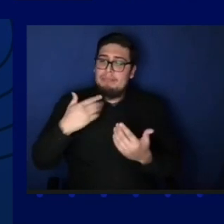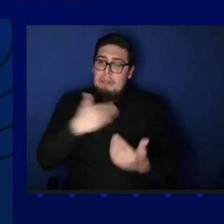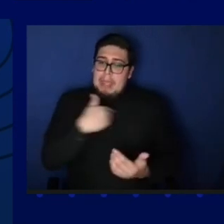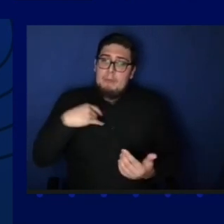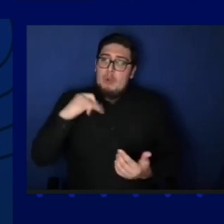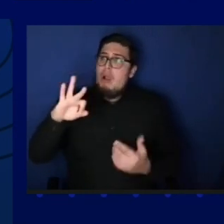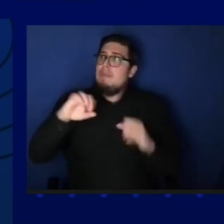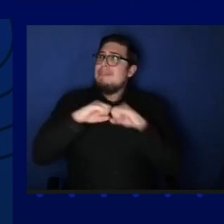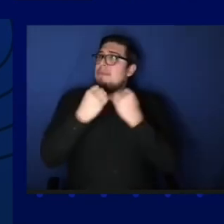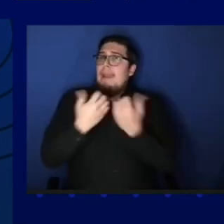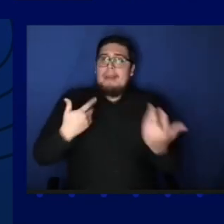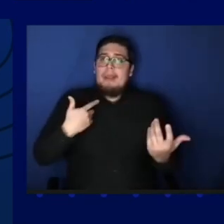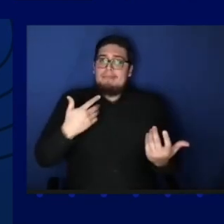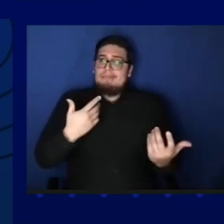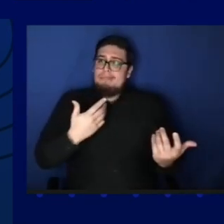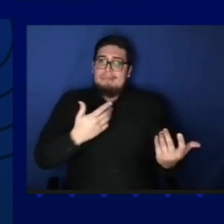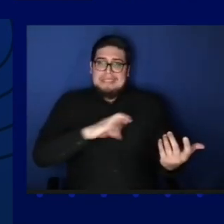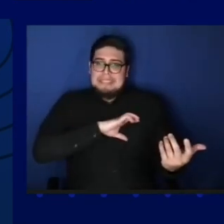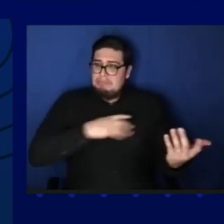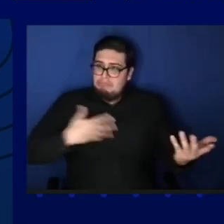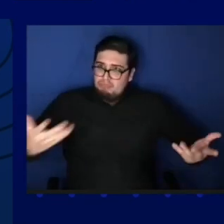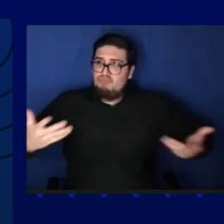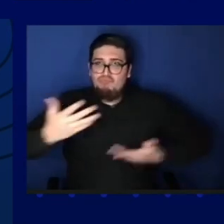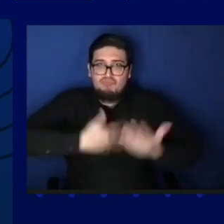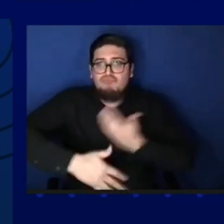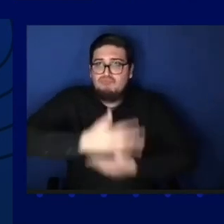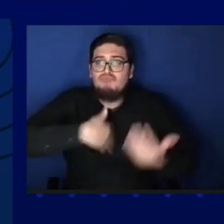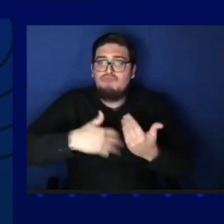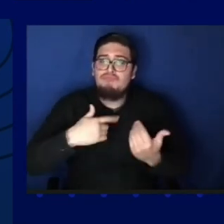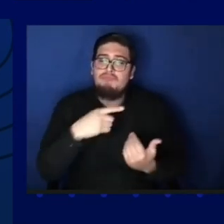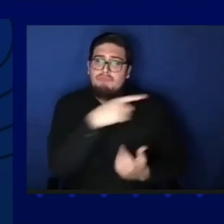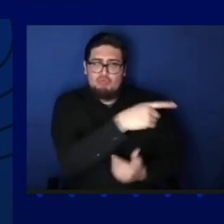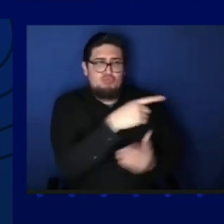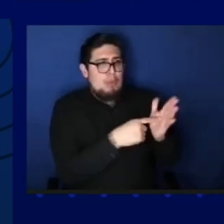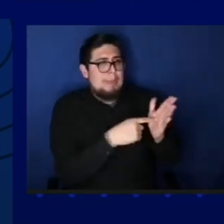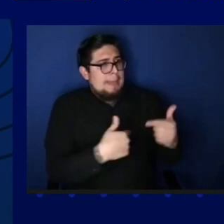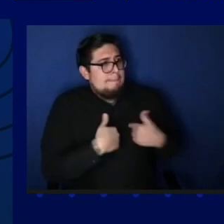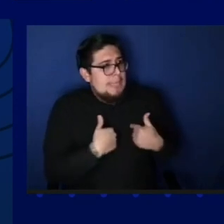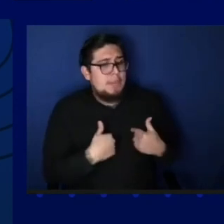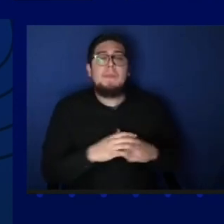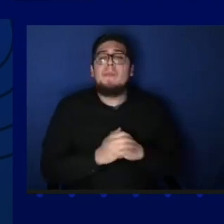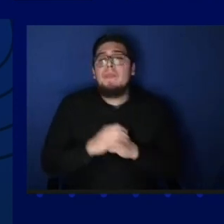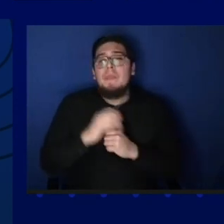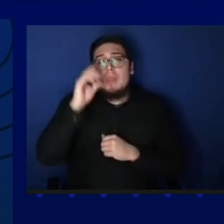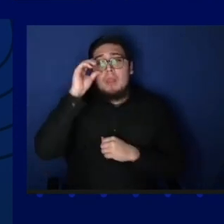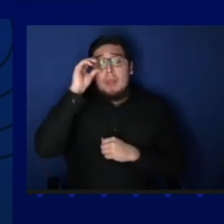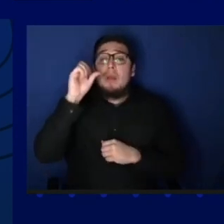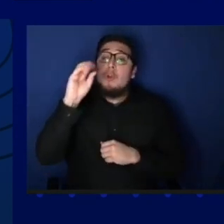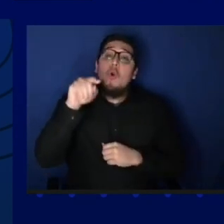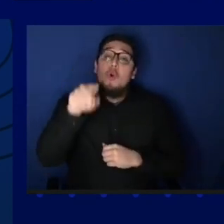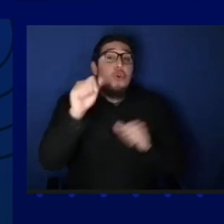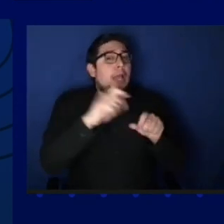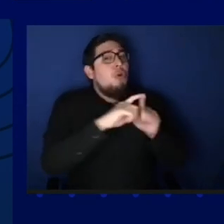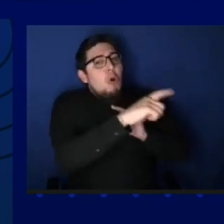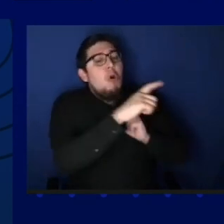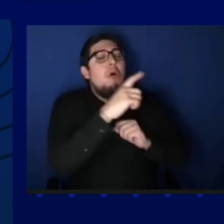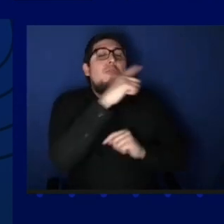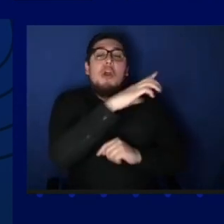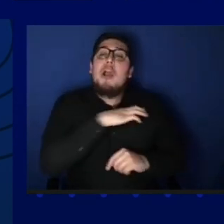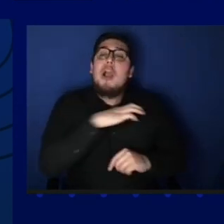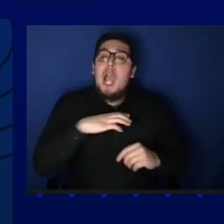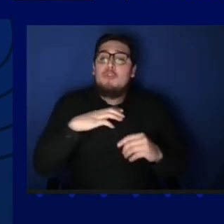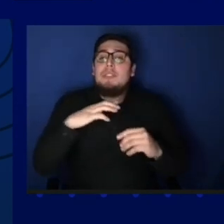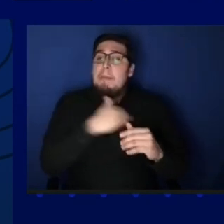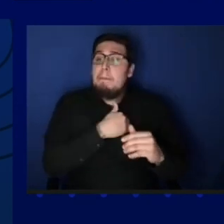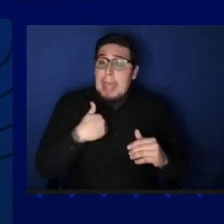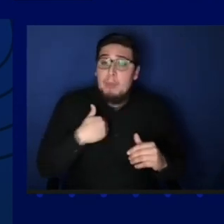And so you want to meet with your Congress member. To be keep it 100, this is not a tall ask, right? To